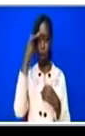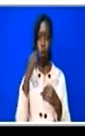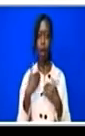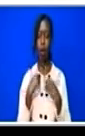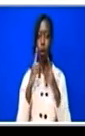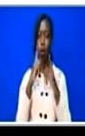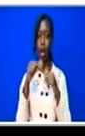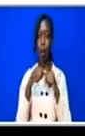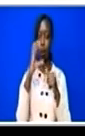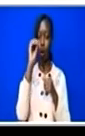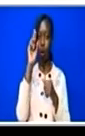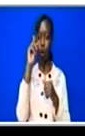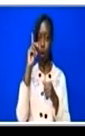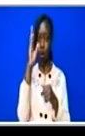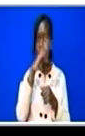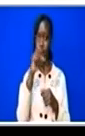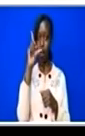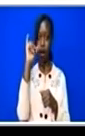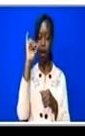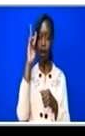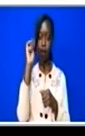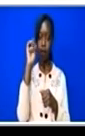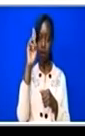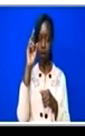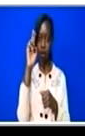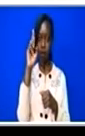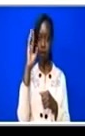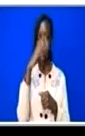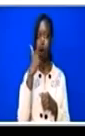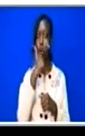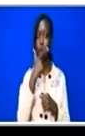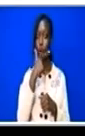from Cod liver oil. from